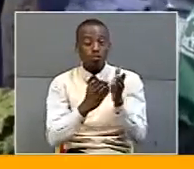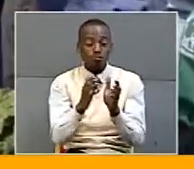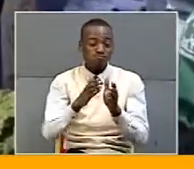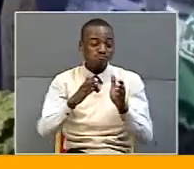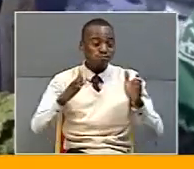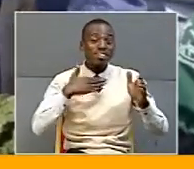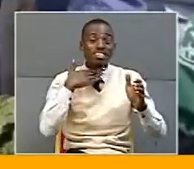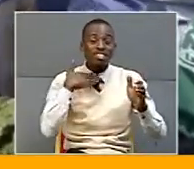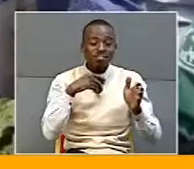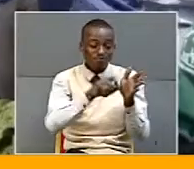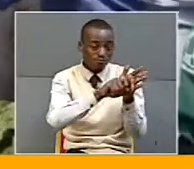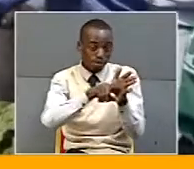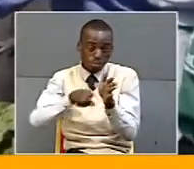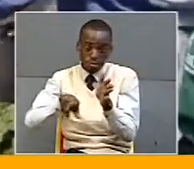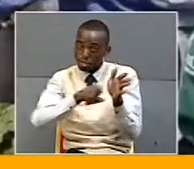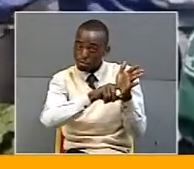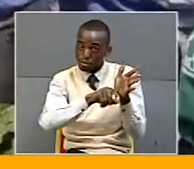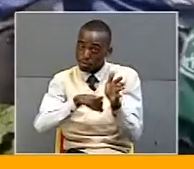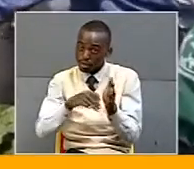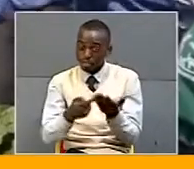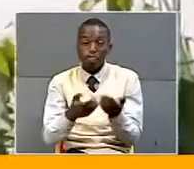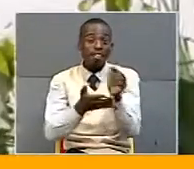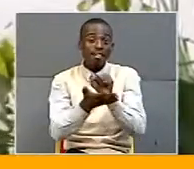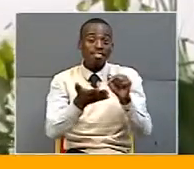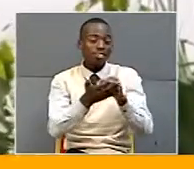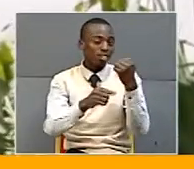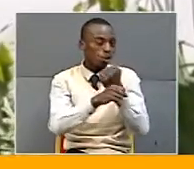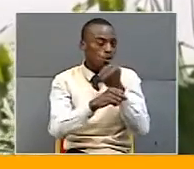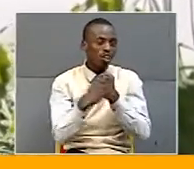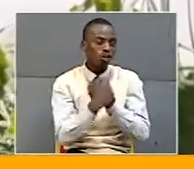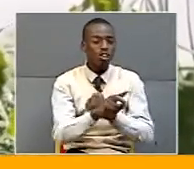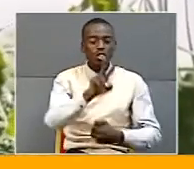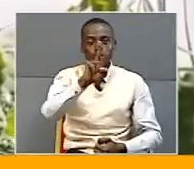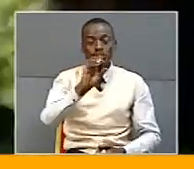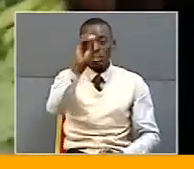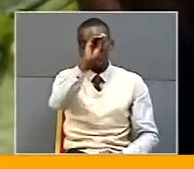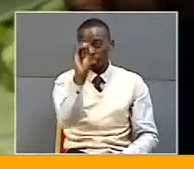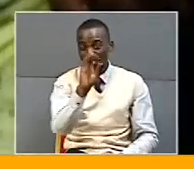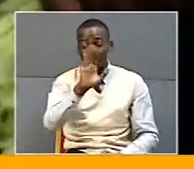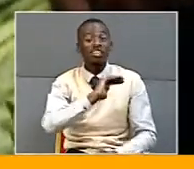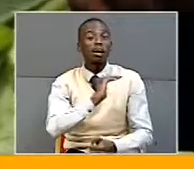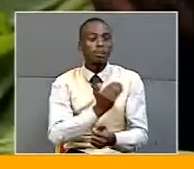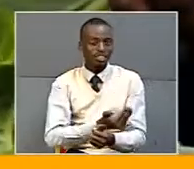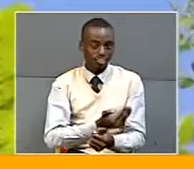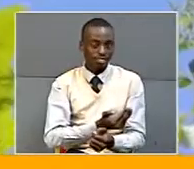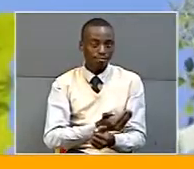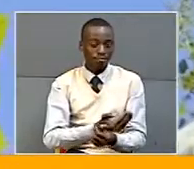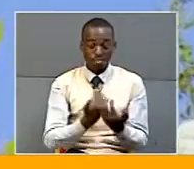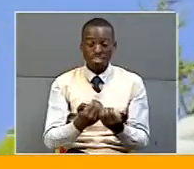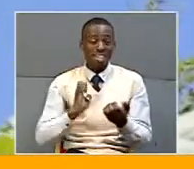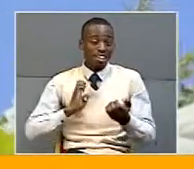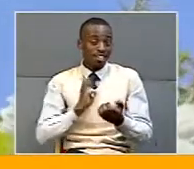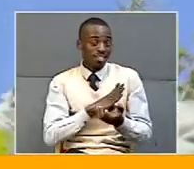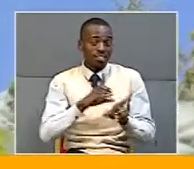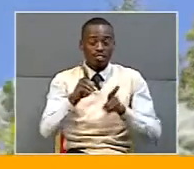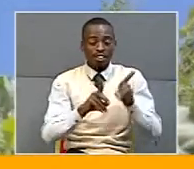increasing demand for seedlings and inputs, the center operates at only 20% of its capacity. The Executive